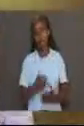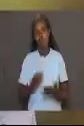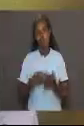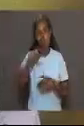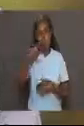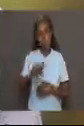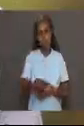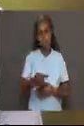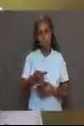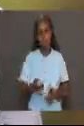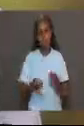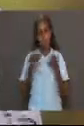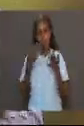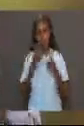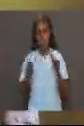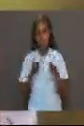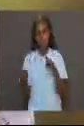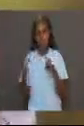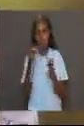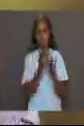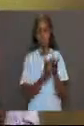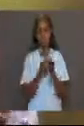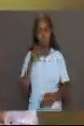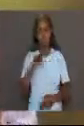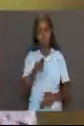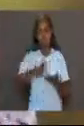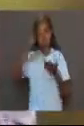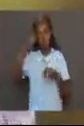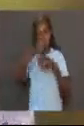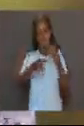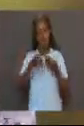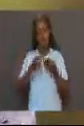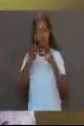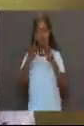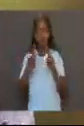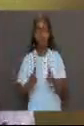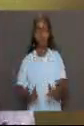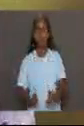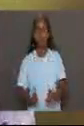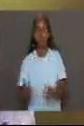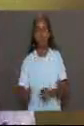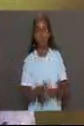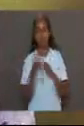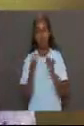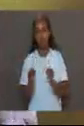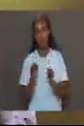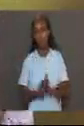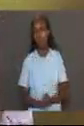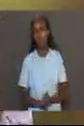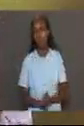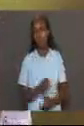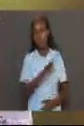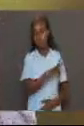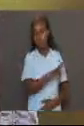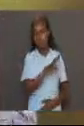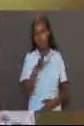next several lessons, you will learn about experimental probability